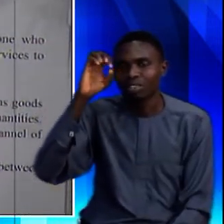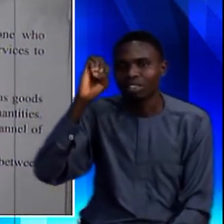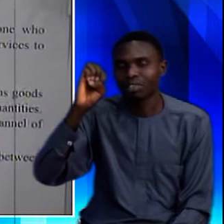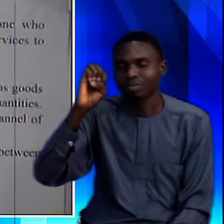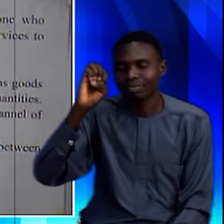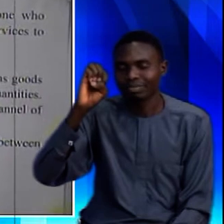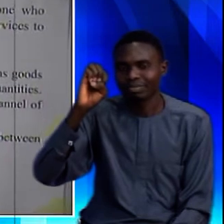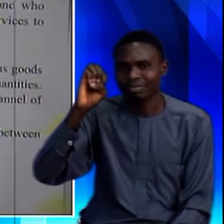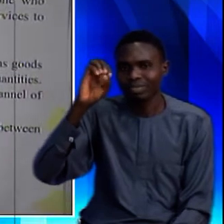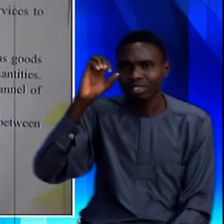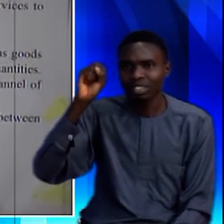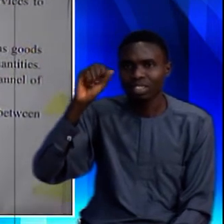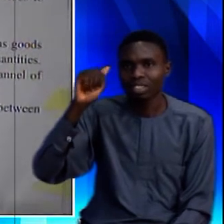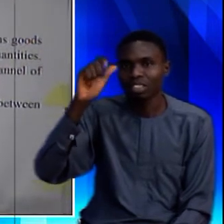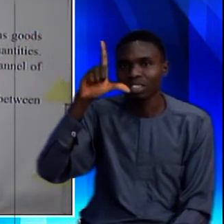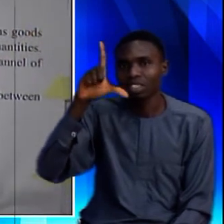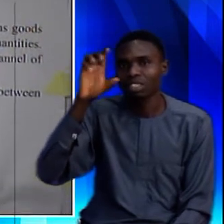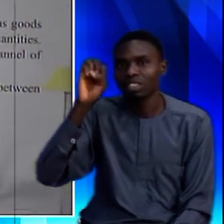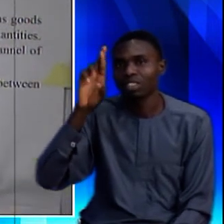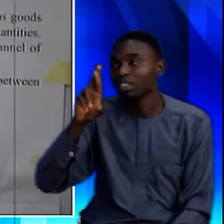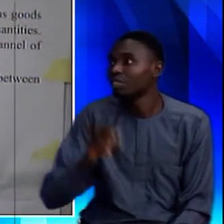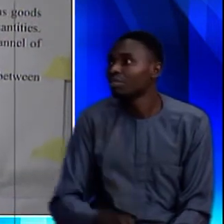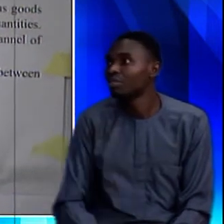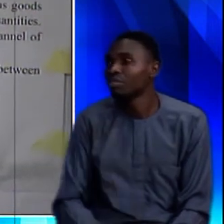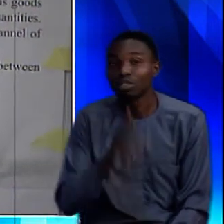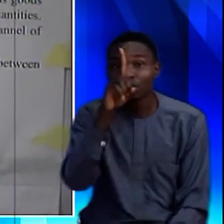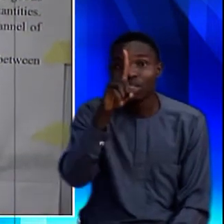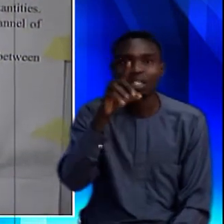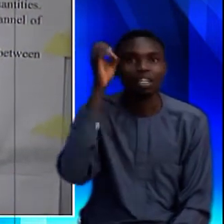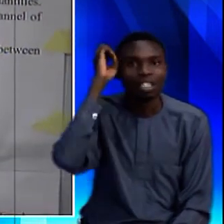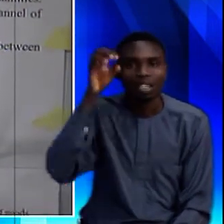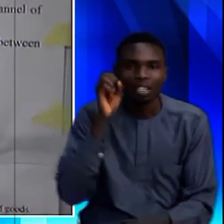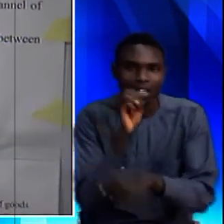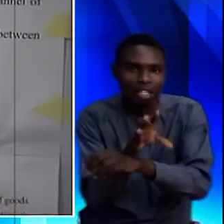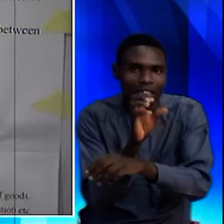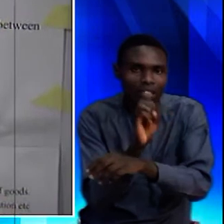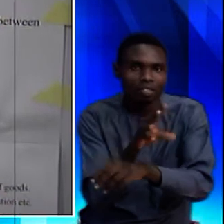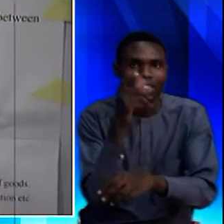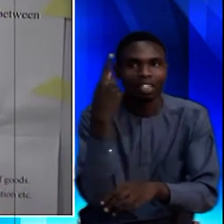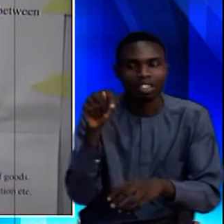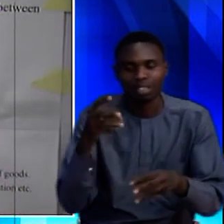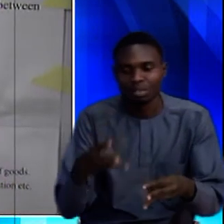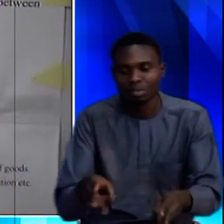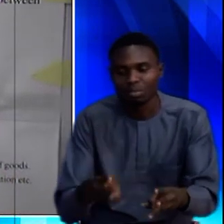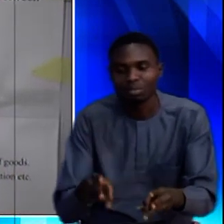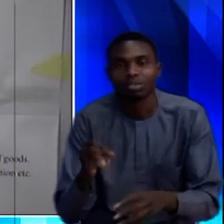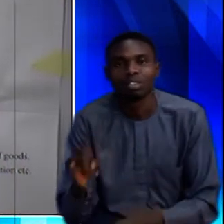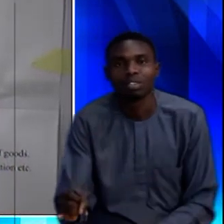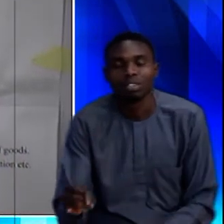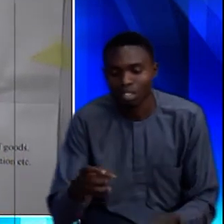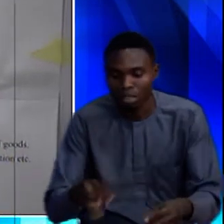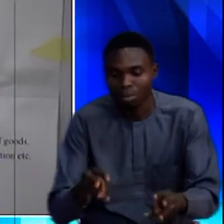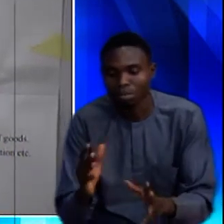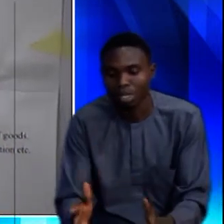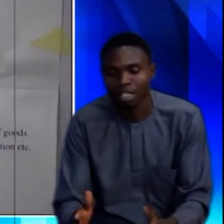retailer. One, he advised the retailer. If a retailer comes to him, maybe you